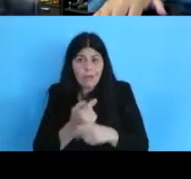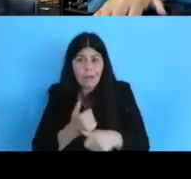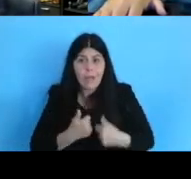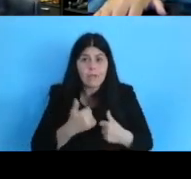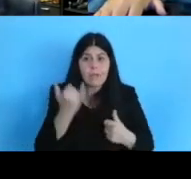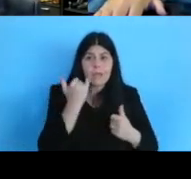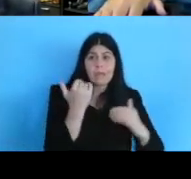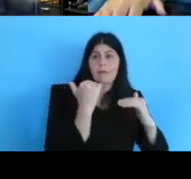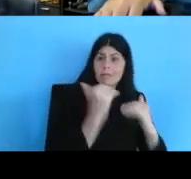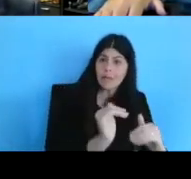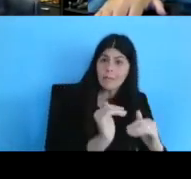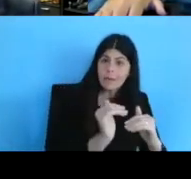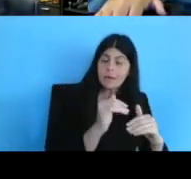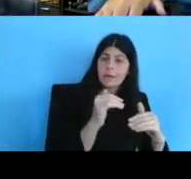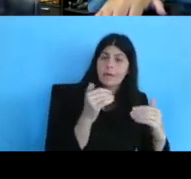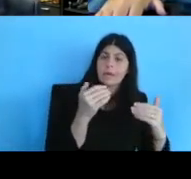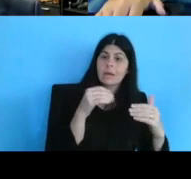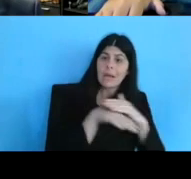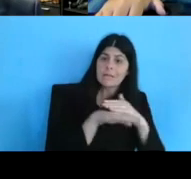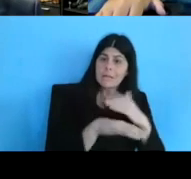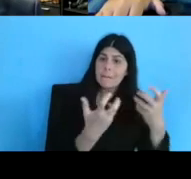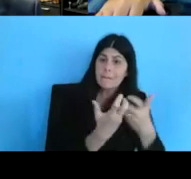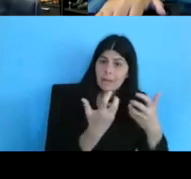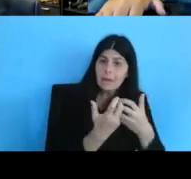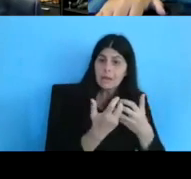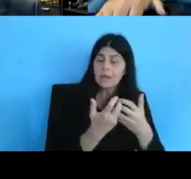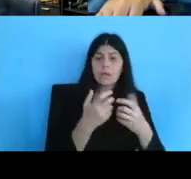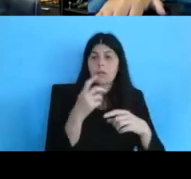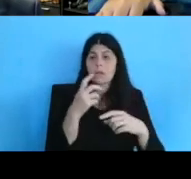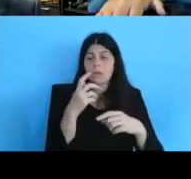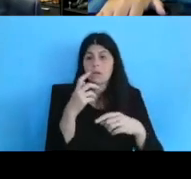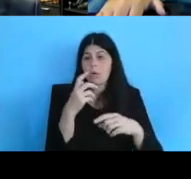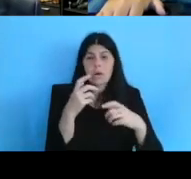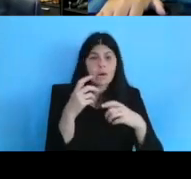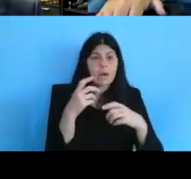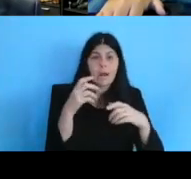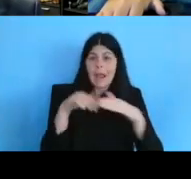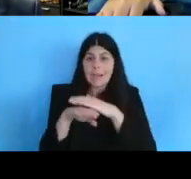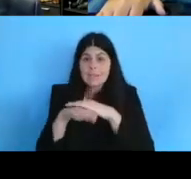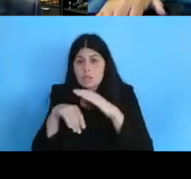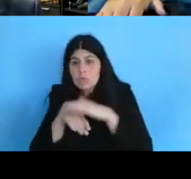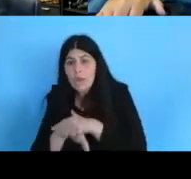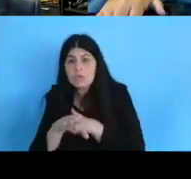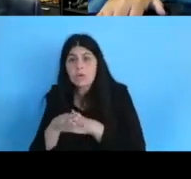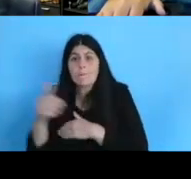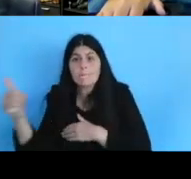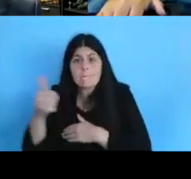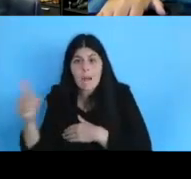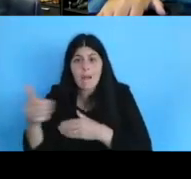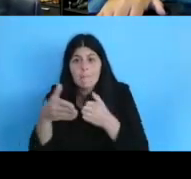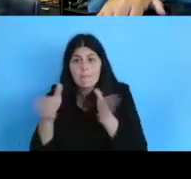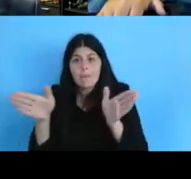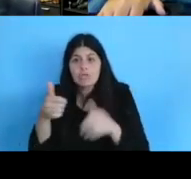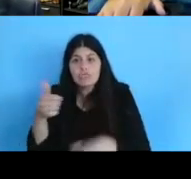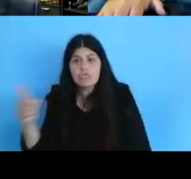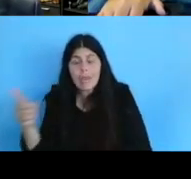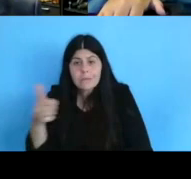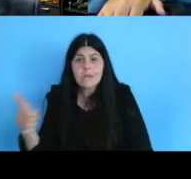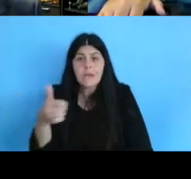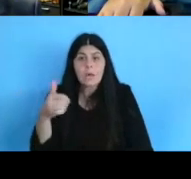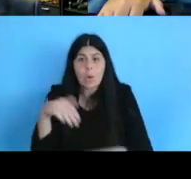public transportation, and other facilities. Back 20 years ago, it was even worse, but we